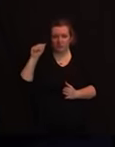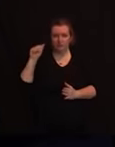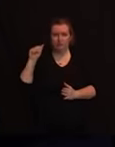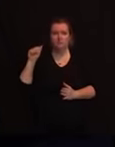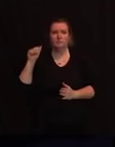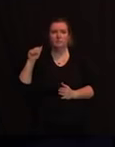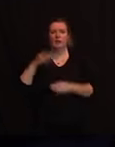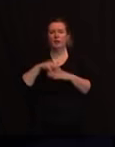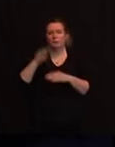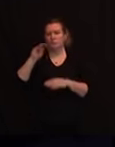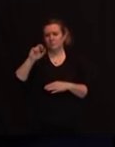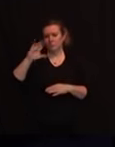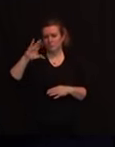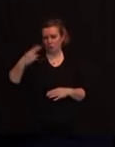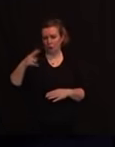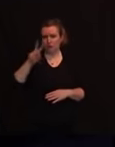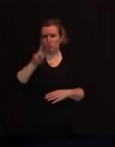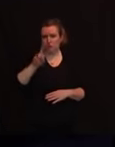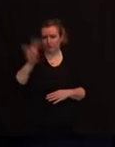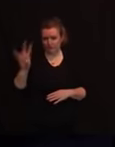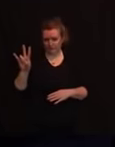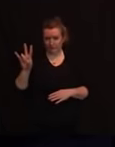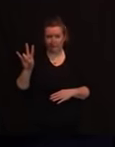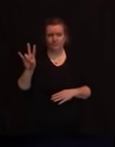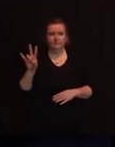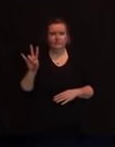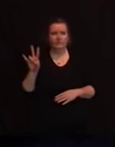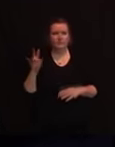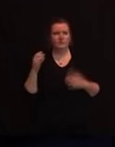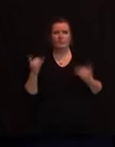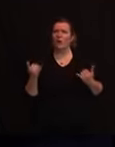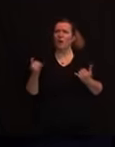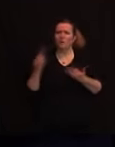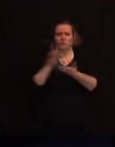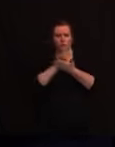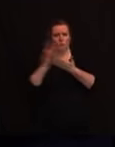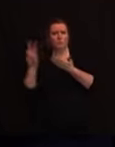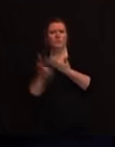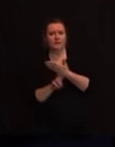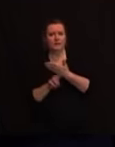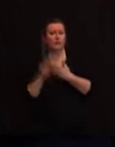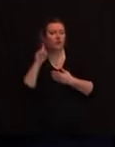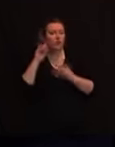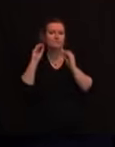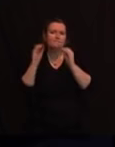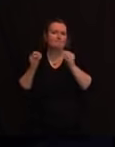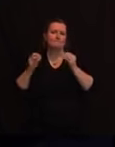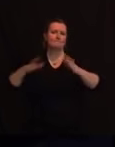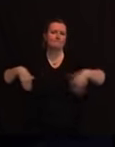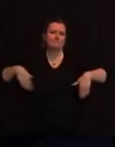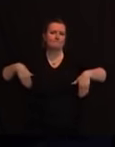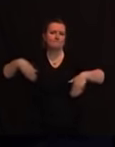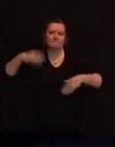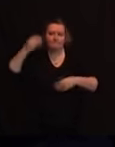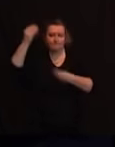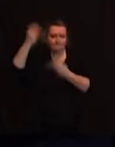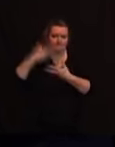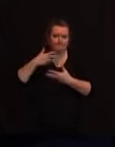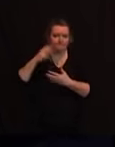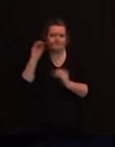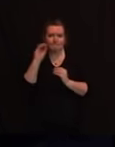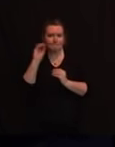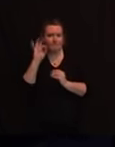Today is 14 days later, and we have heard no response, and we are in a